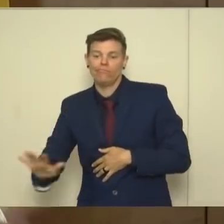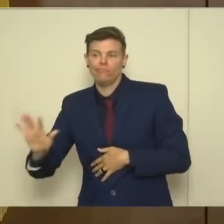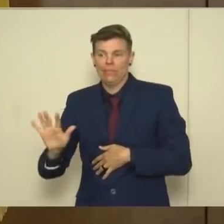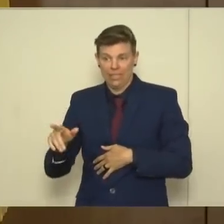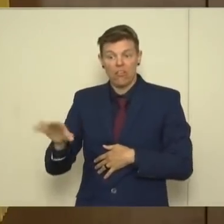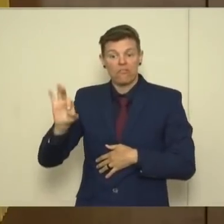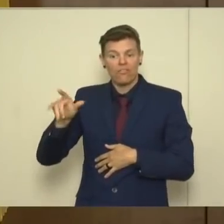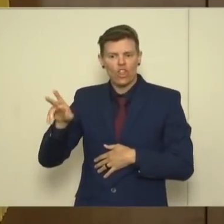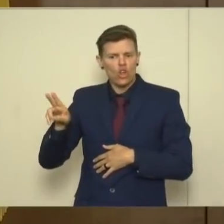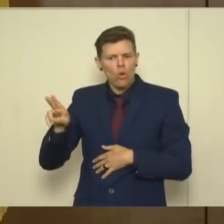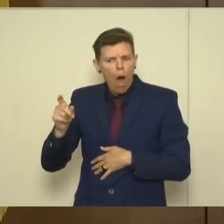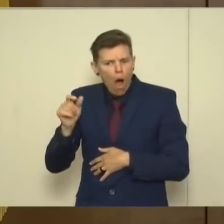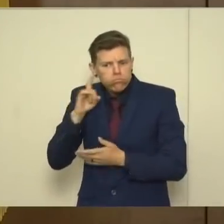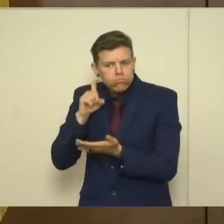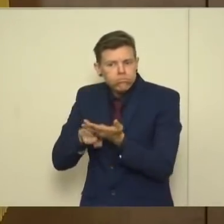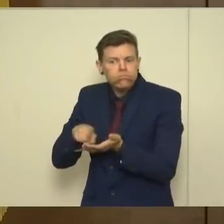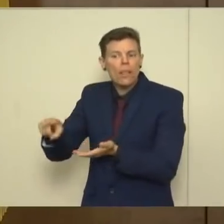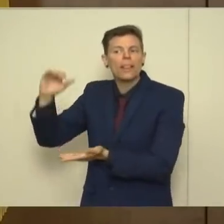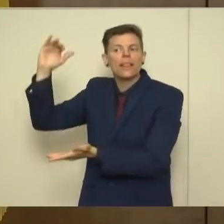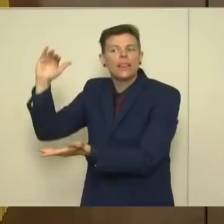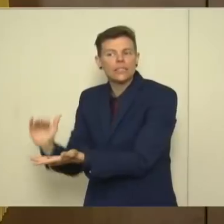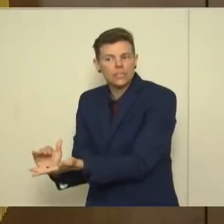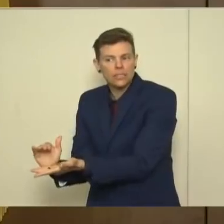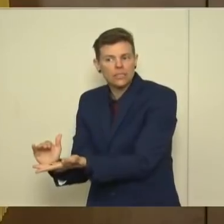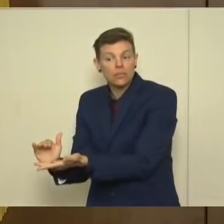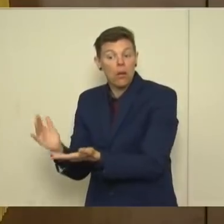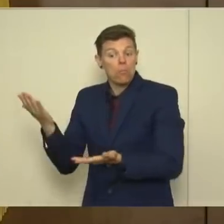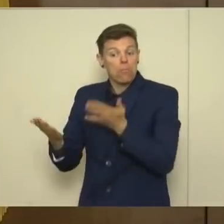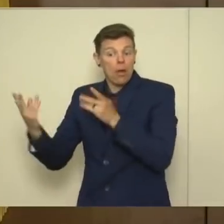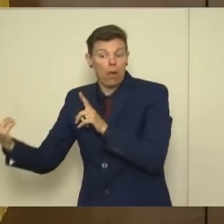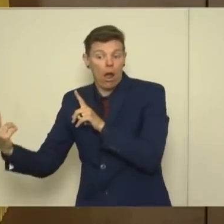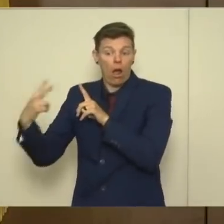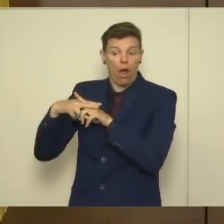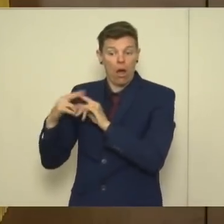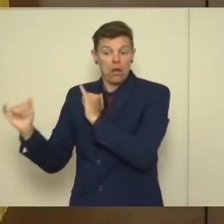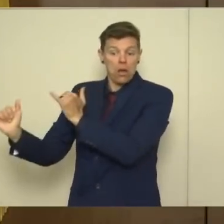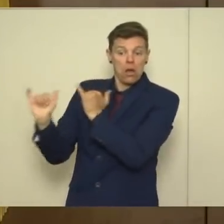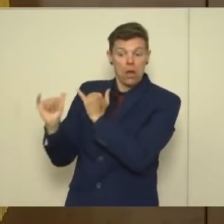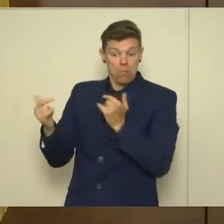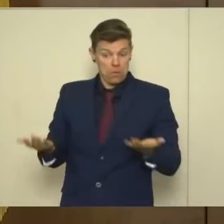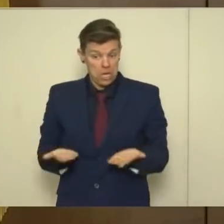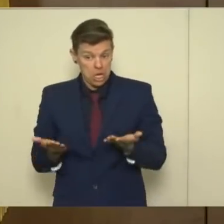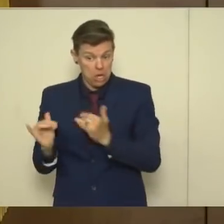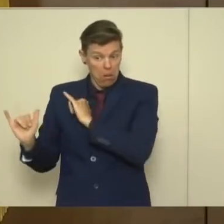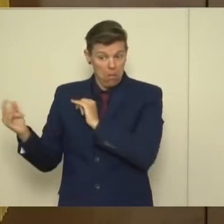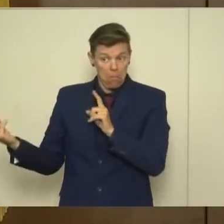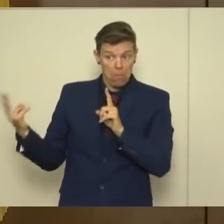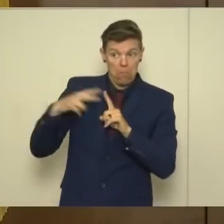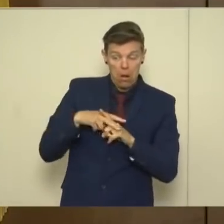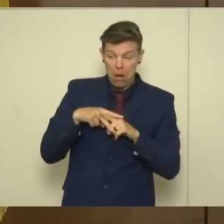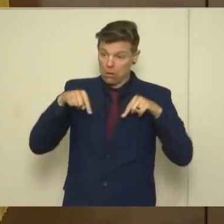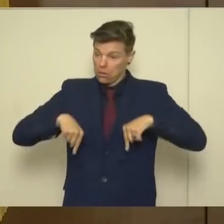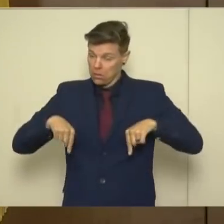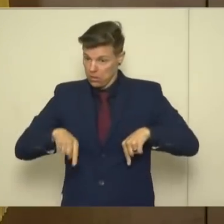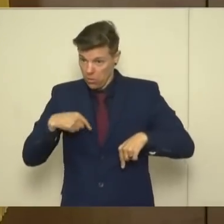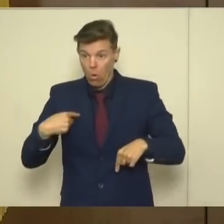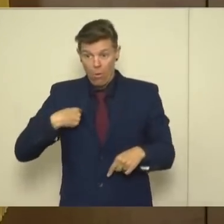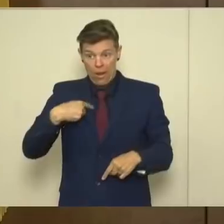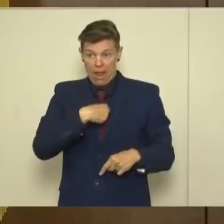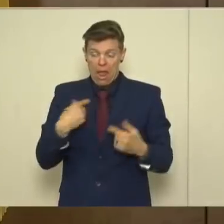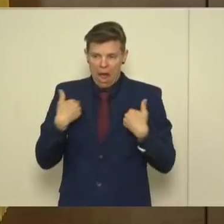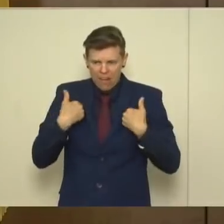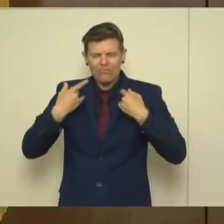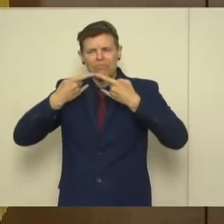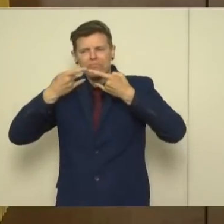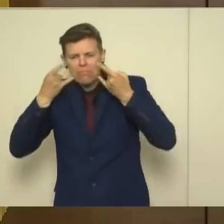flu season. And currently, our brand new, real double down effort at good public health practices, including mask